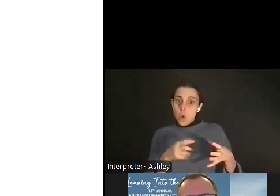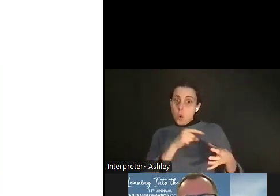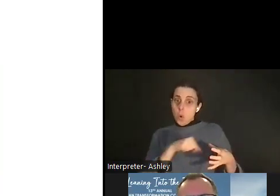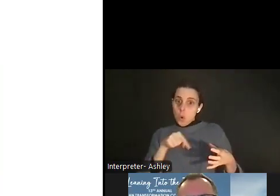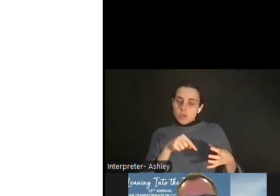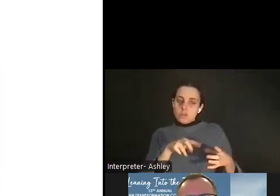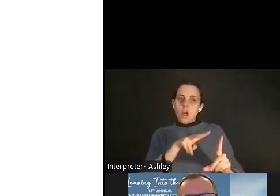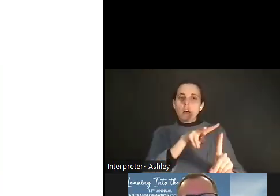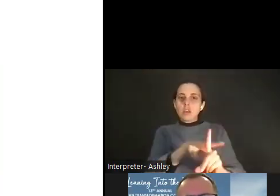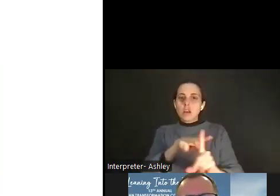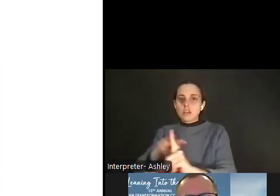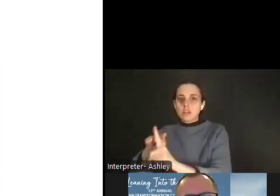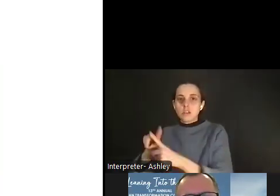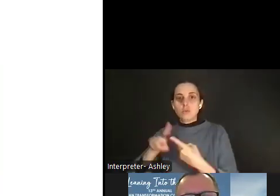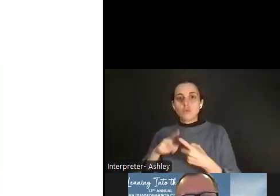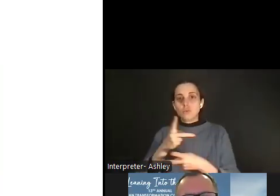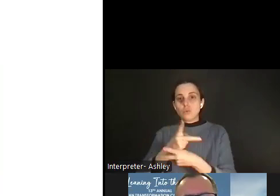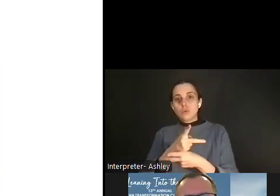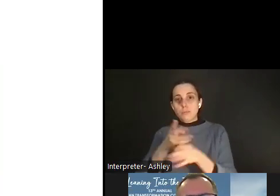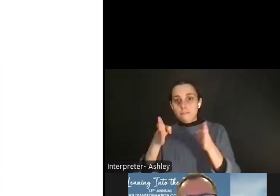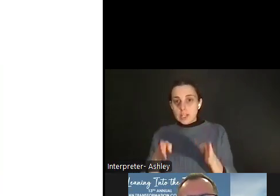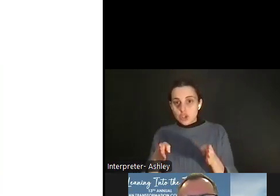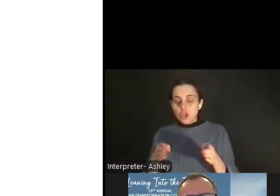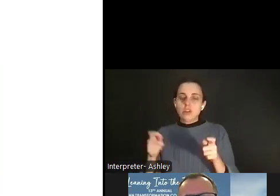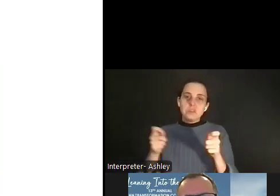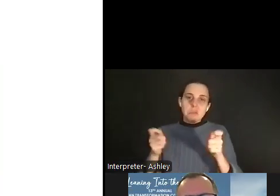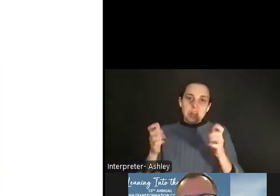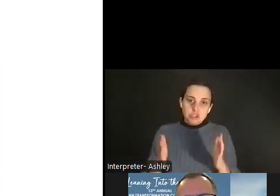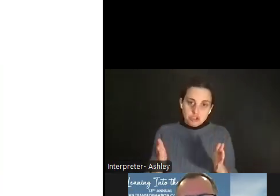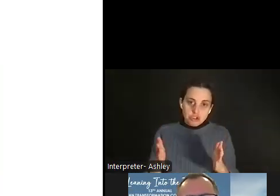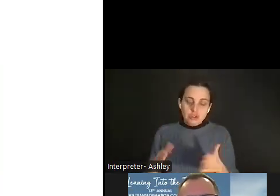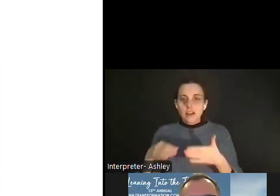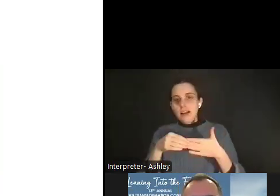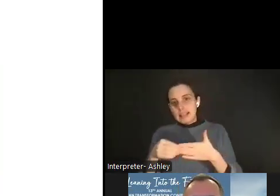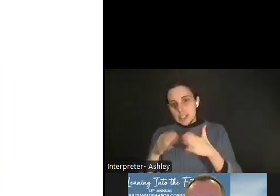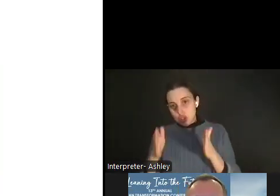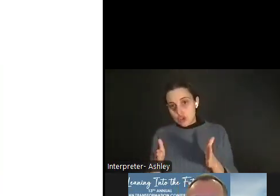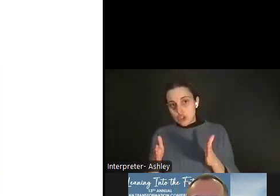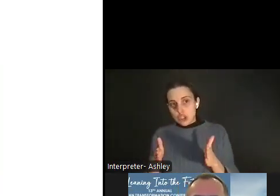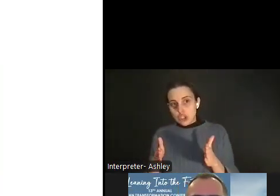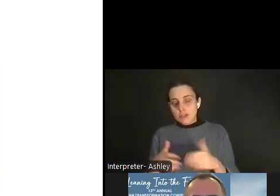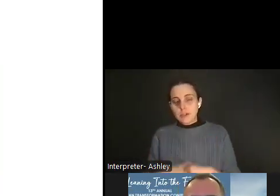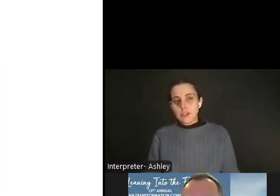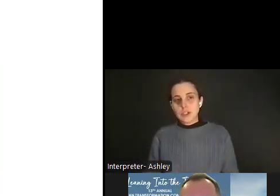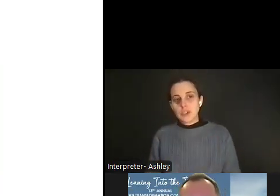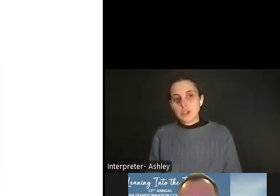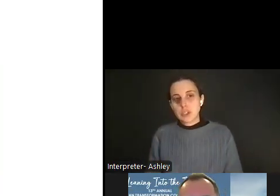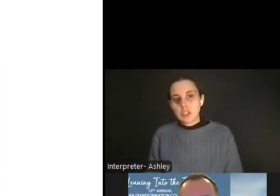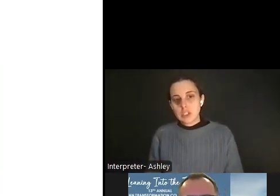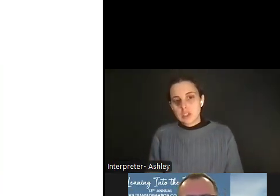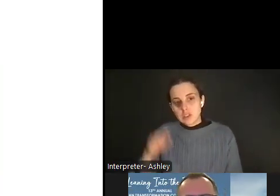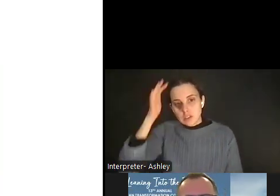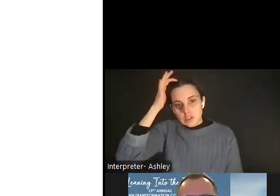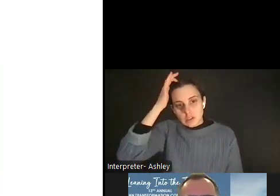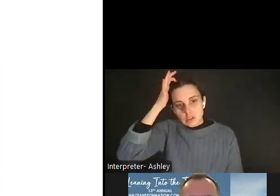a supervisor, to a manager, and to a leader. So the ratio, and I'll talk about